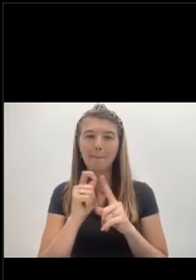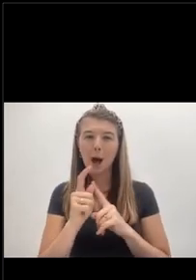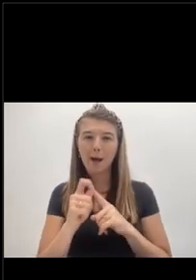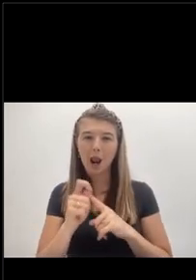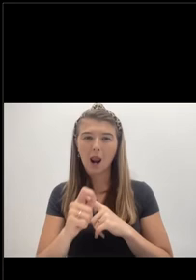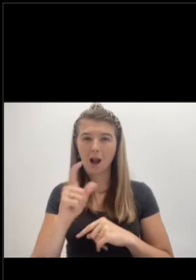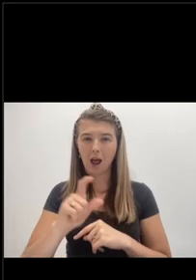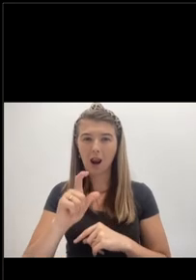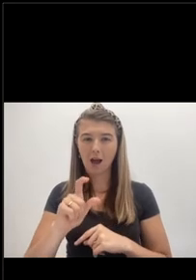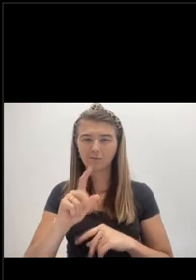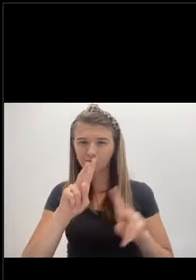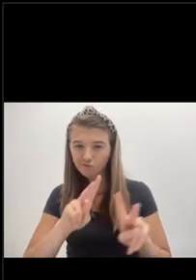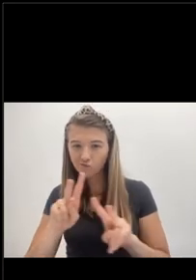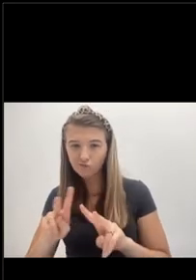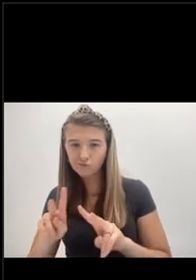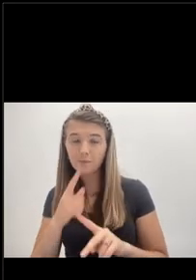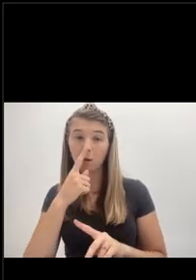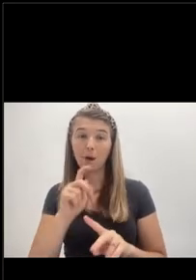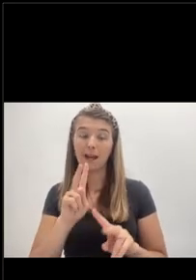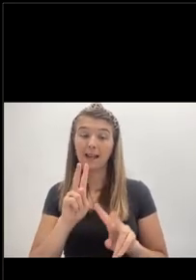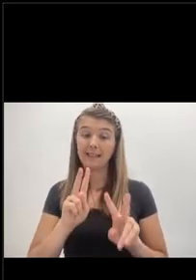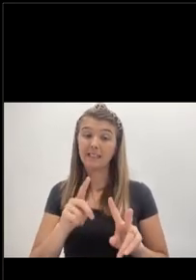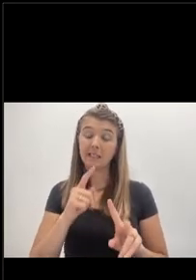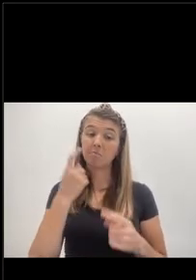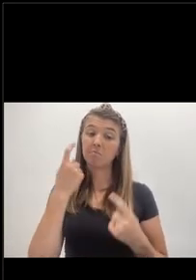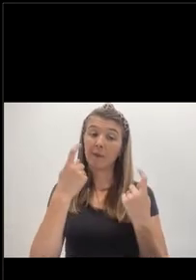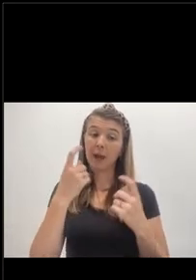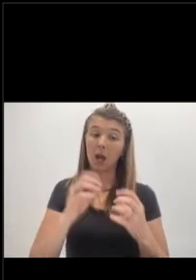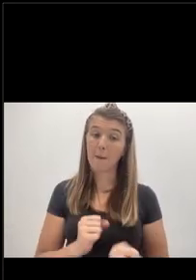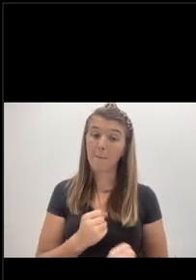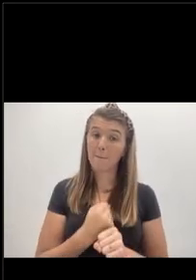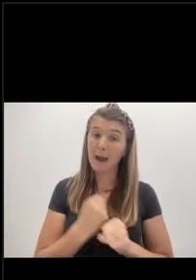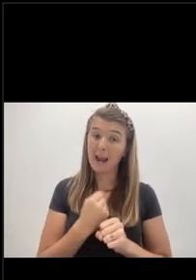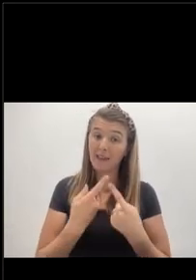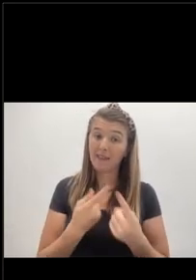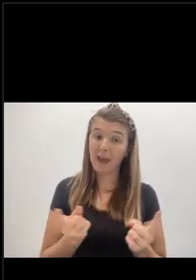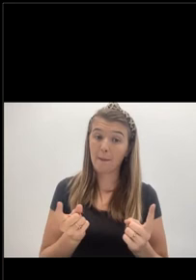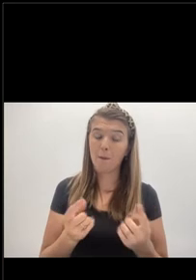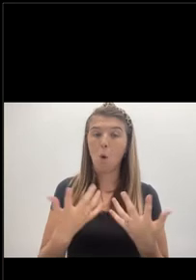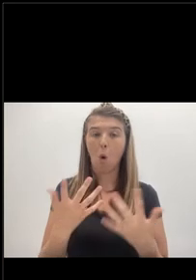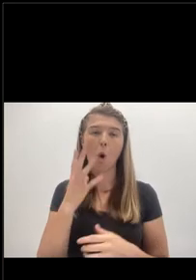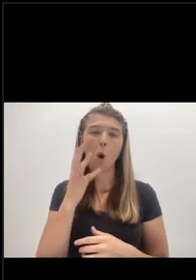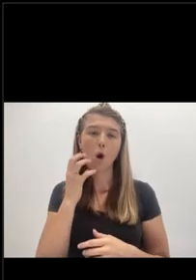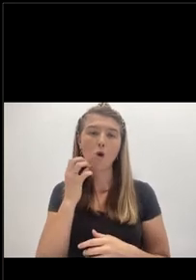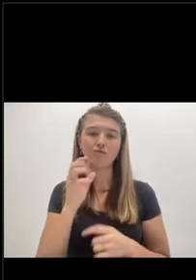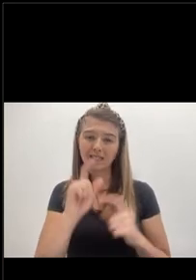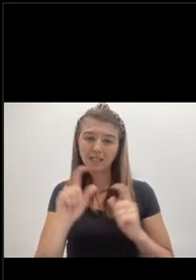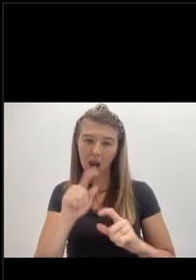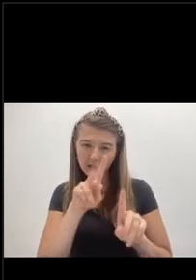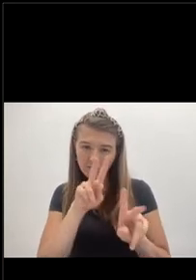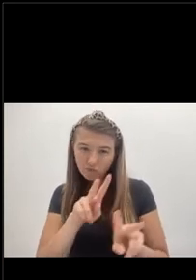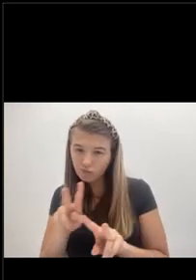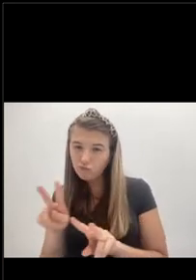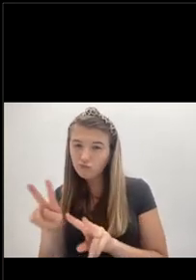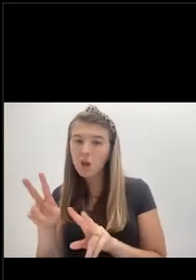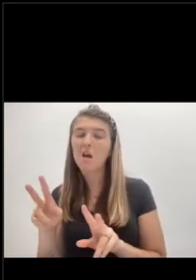making directly BTX, so aromatics, which are shown in orange. And these can, in